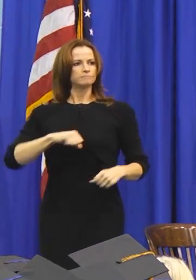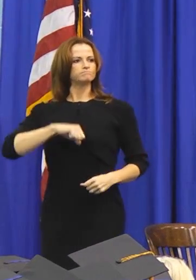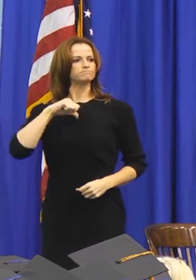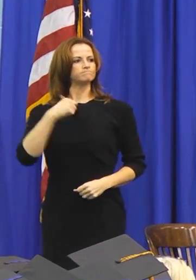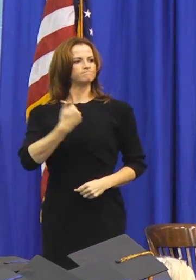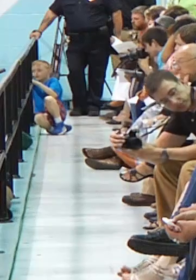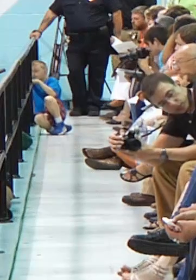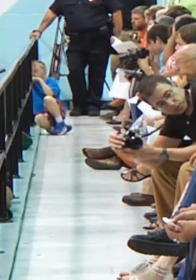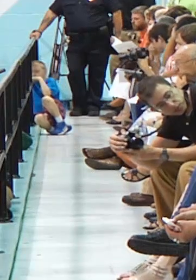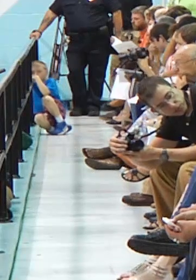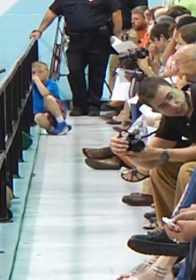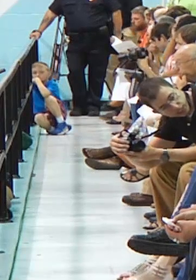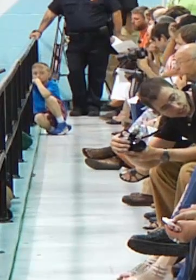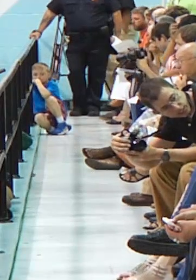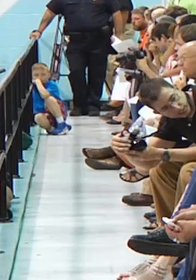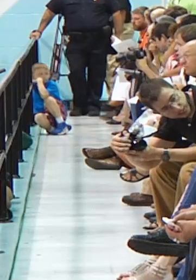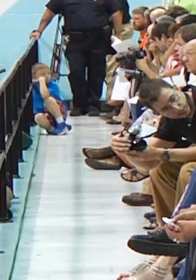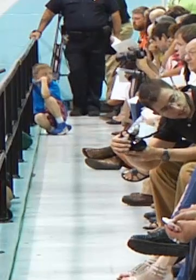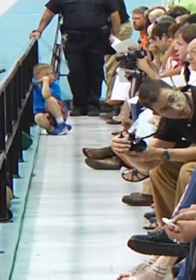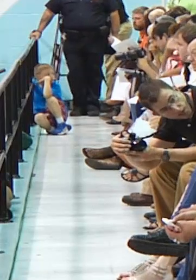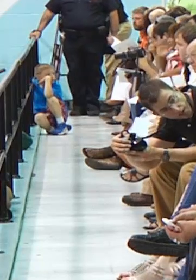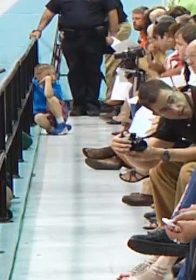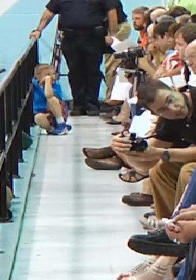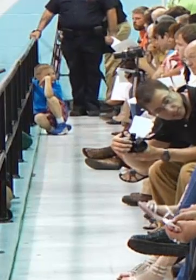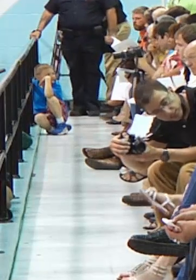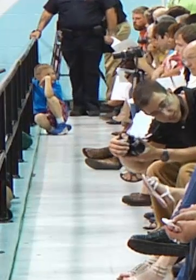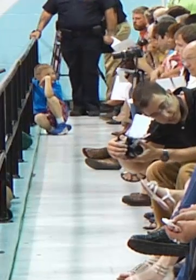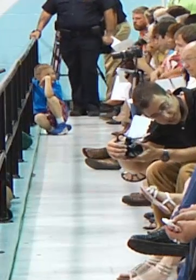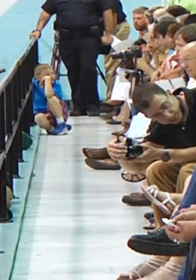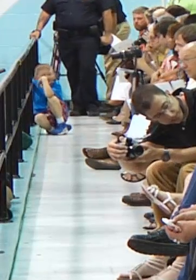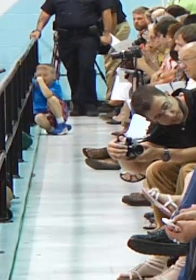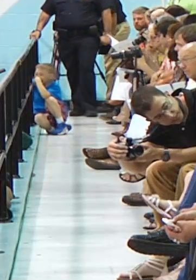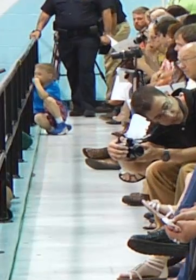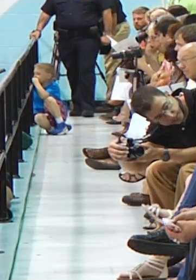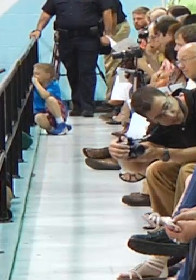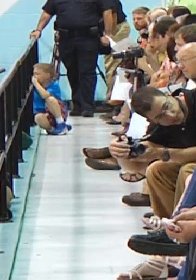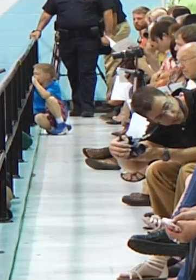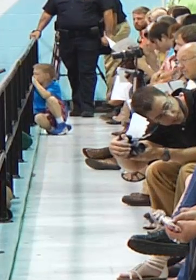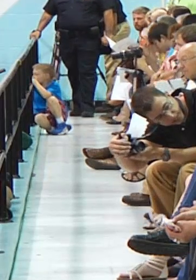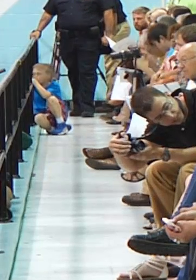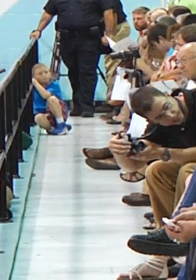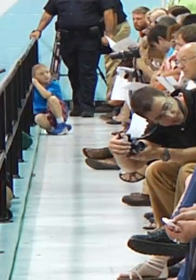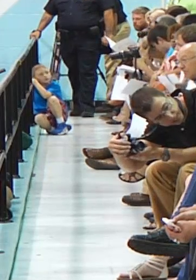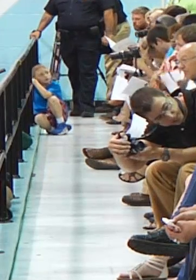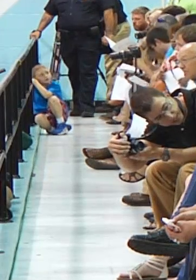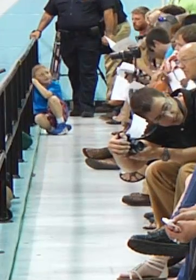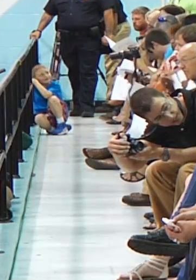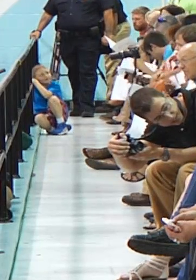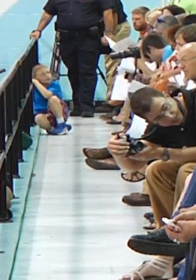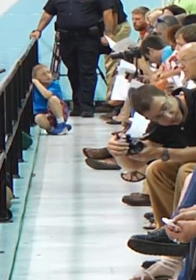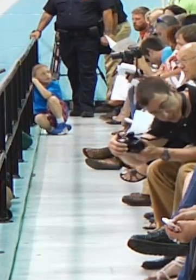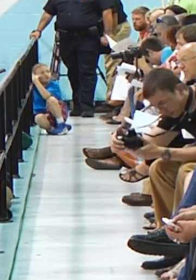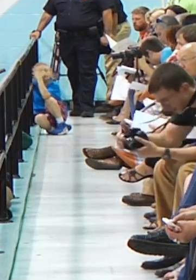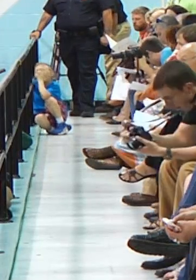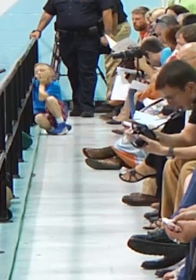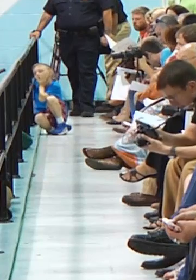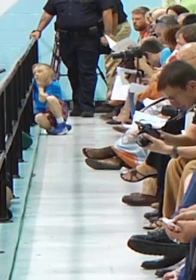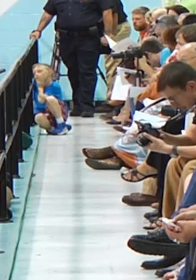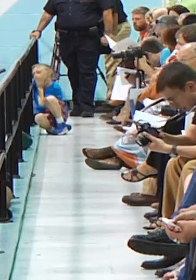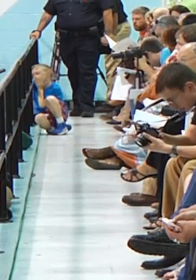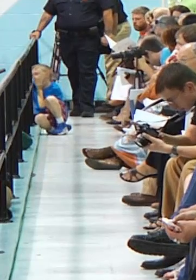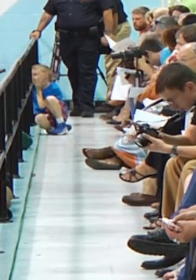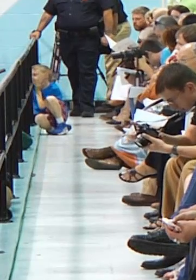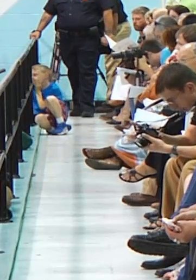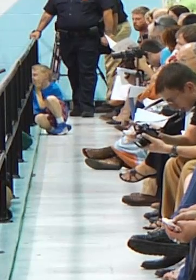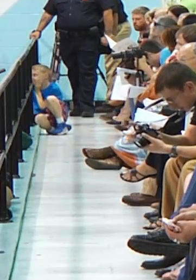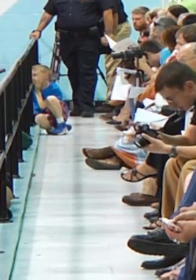by saying something cheesy like, well, as you begin this new chapter in your life, But I realize that many of